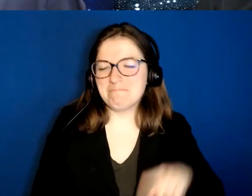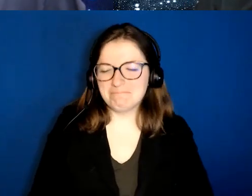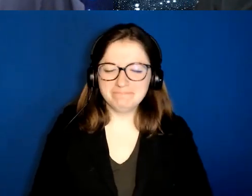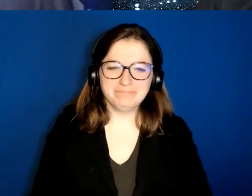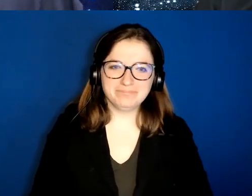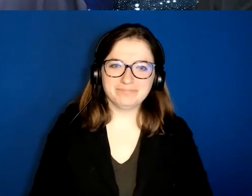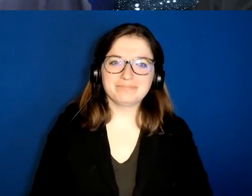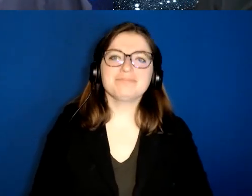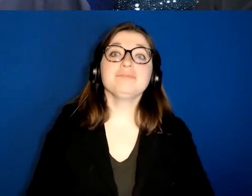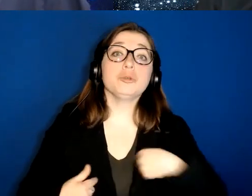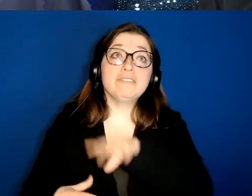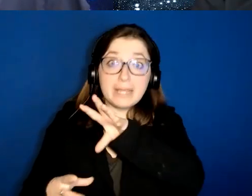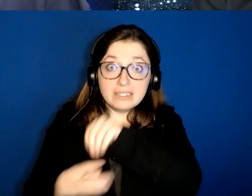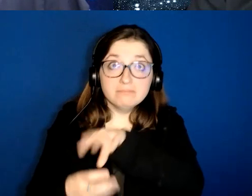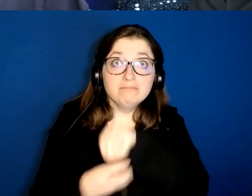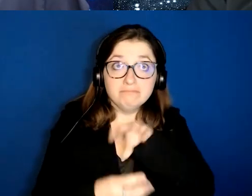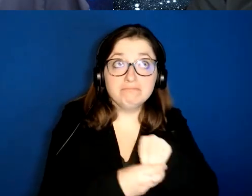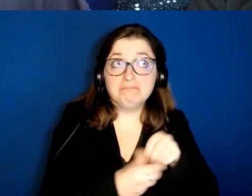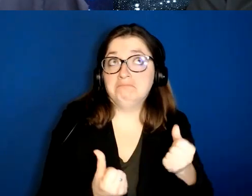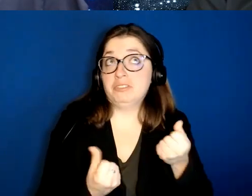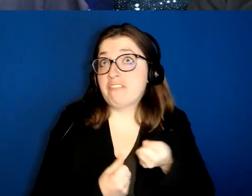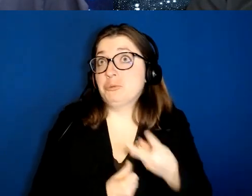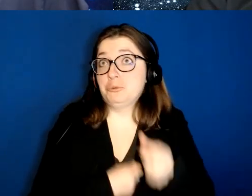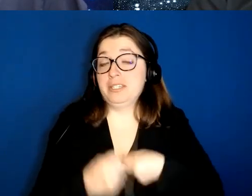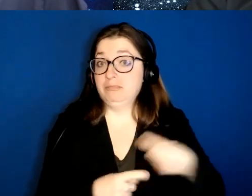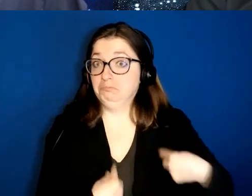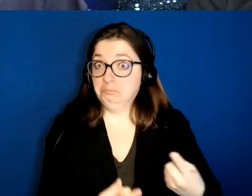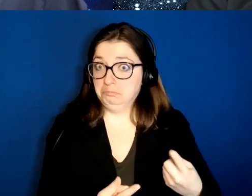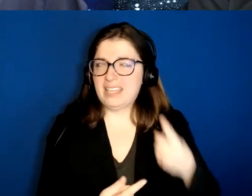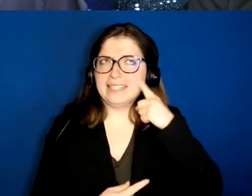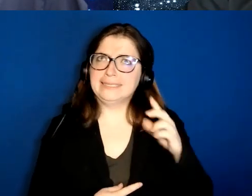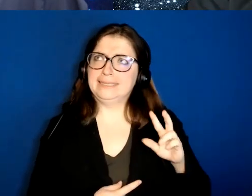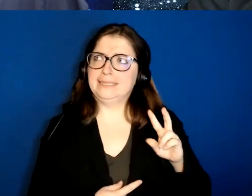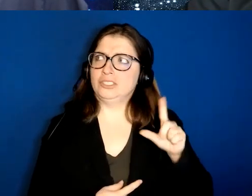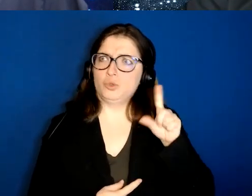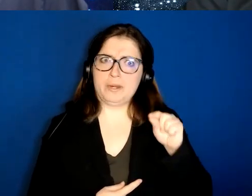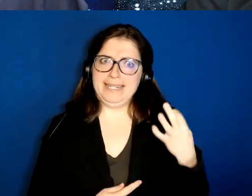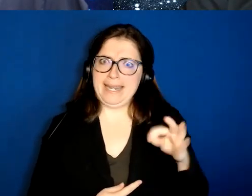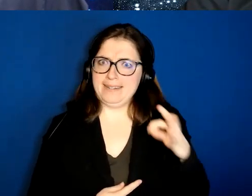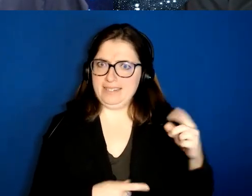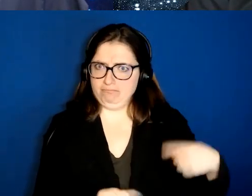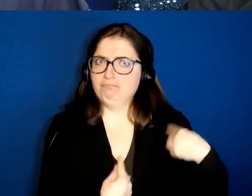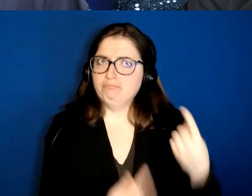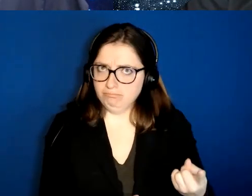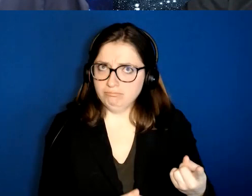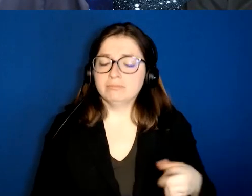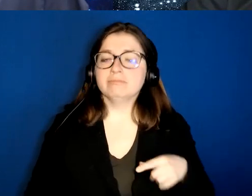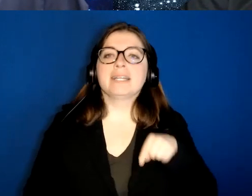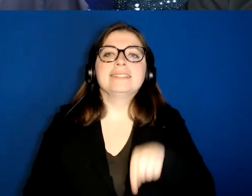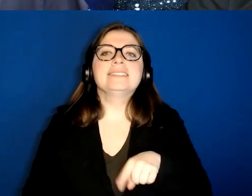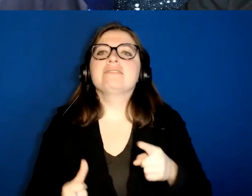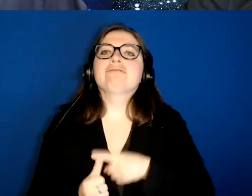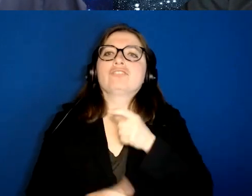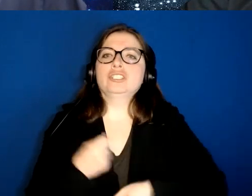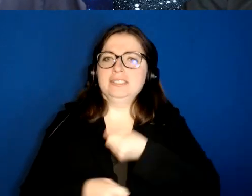We've participated for a couple of years, I think since 2019. But this is the first year we've won